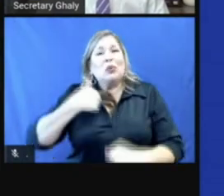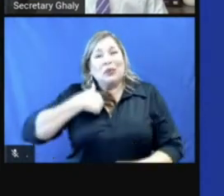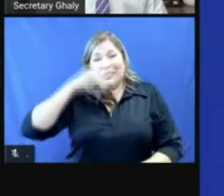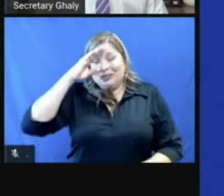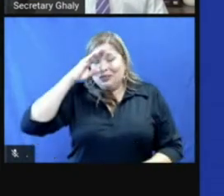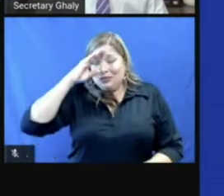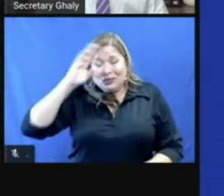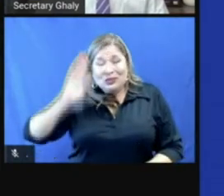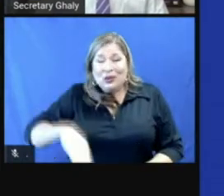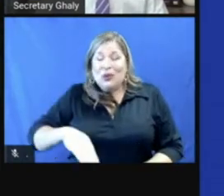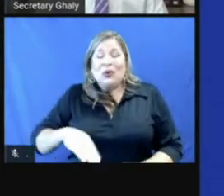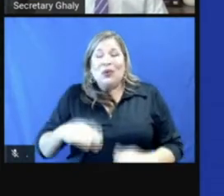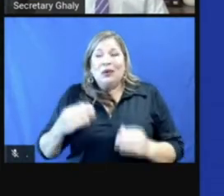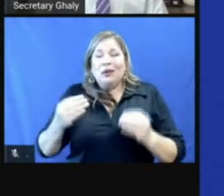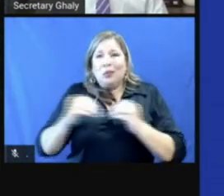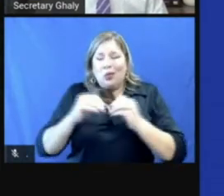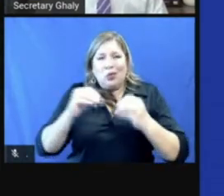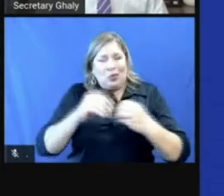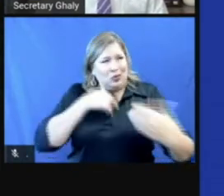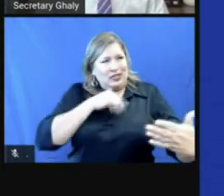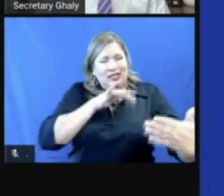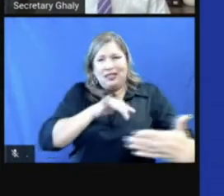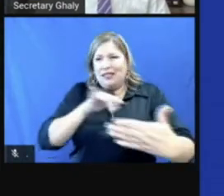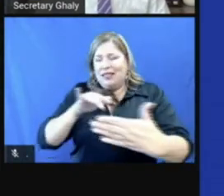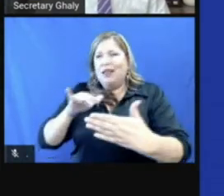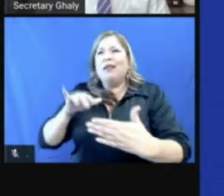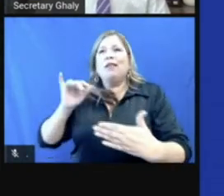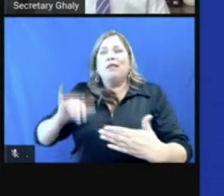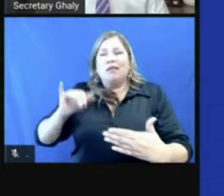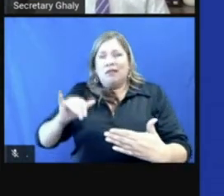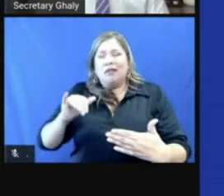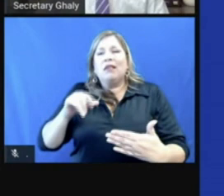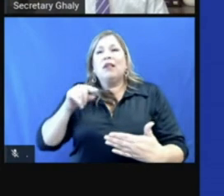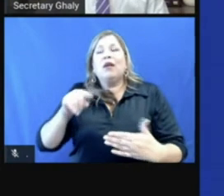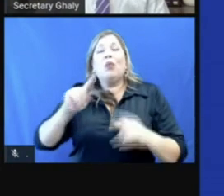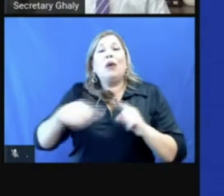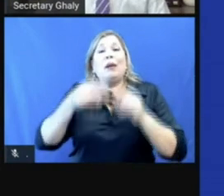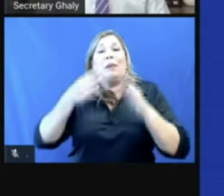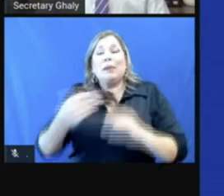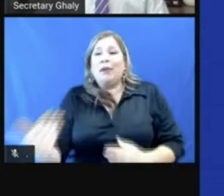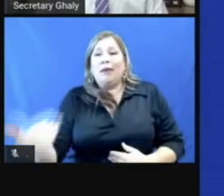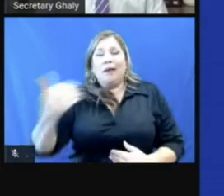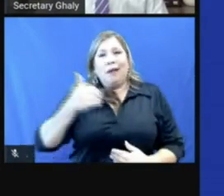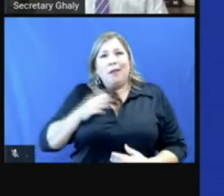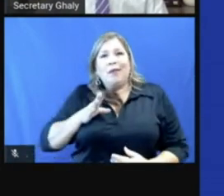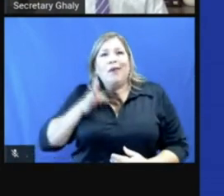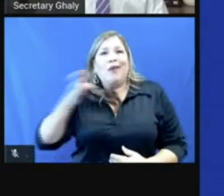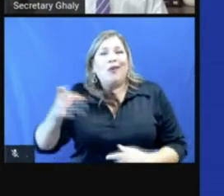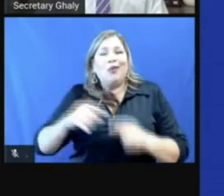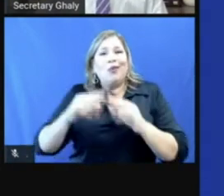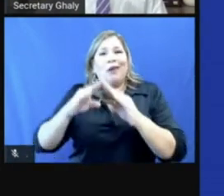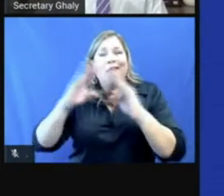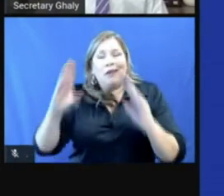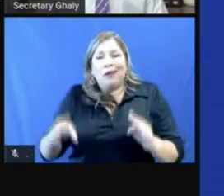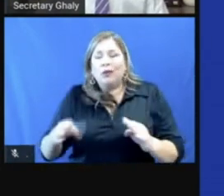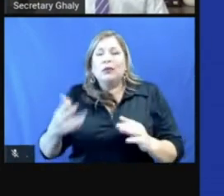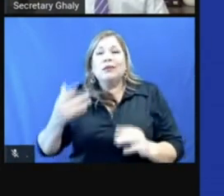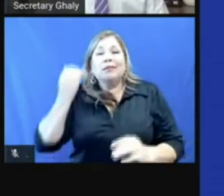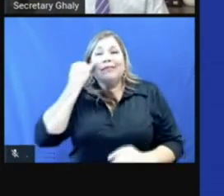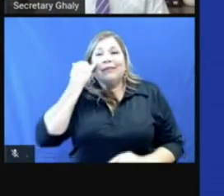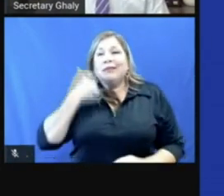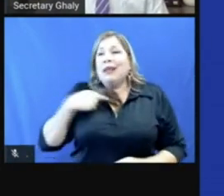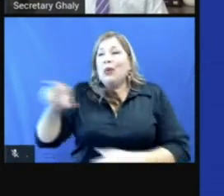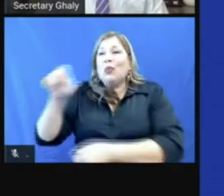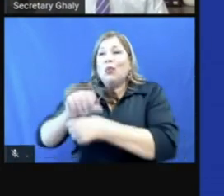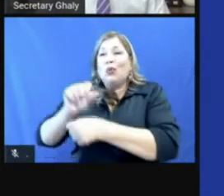transmission. What I mean by that isn't when you're gathering with people in your house. It's actually when you maybe return from work or school and